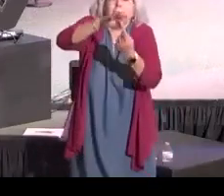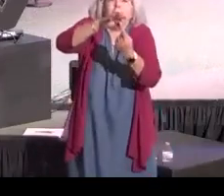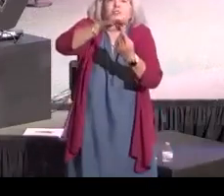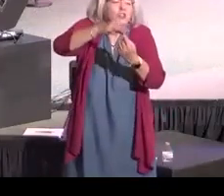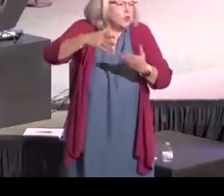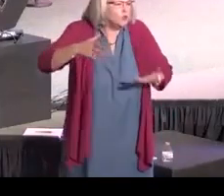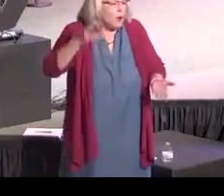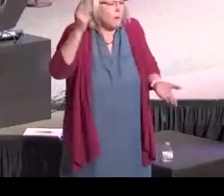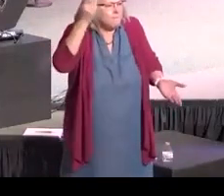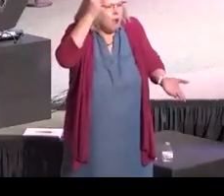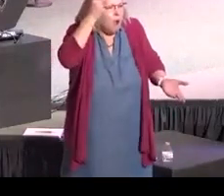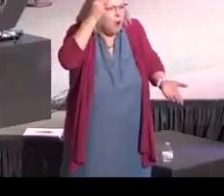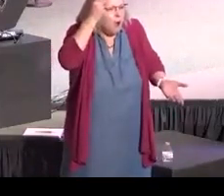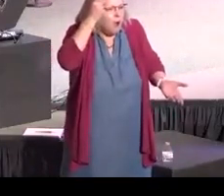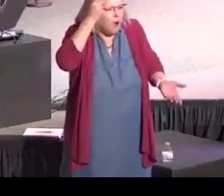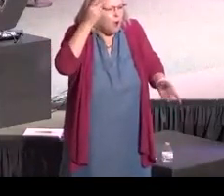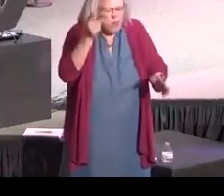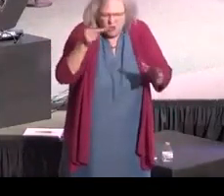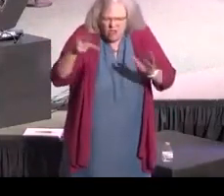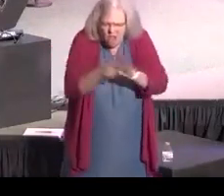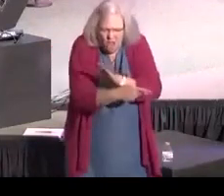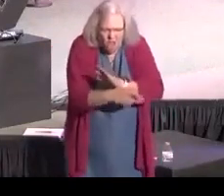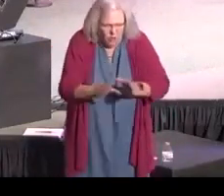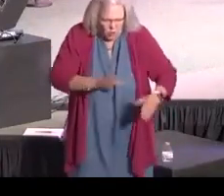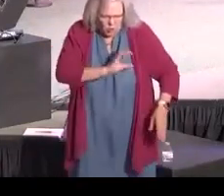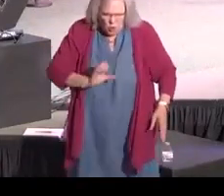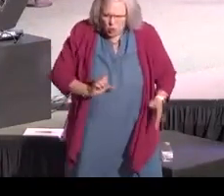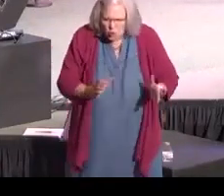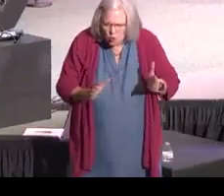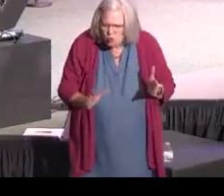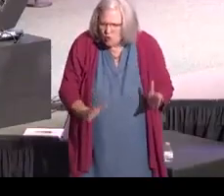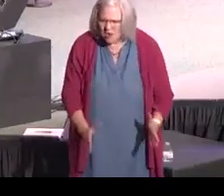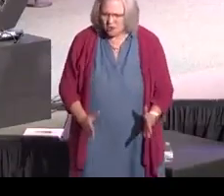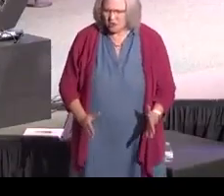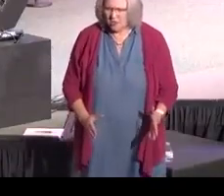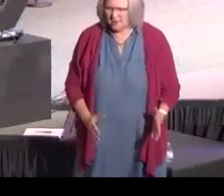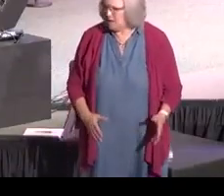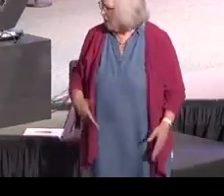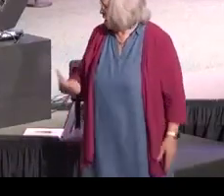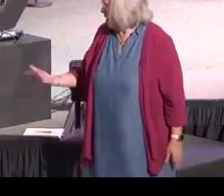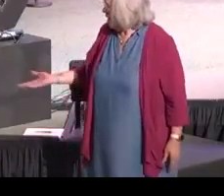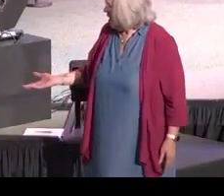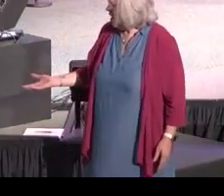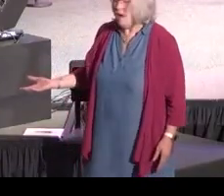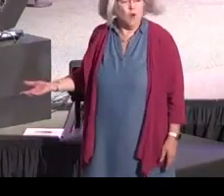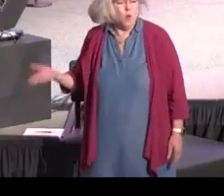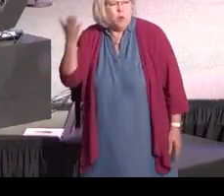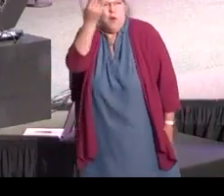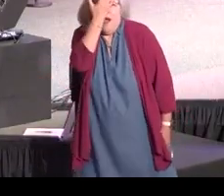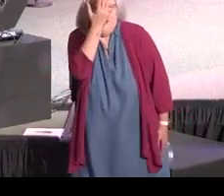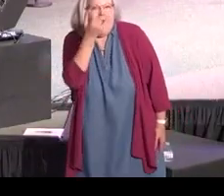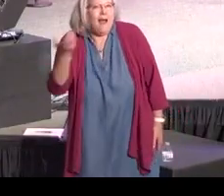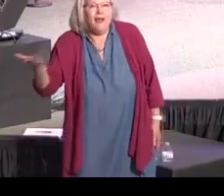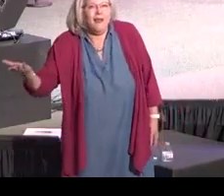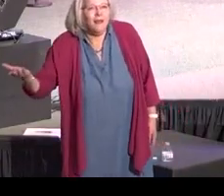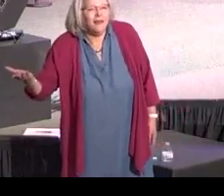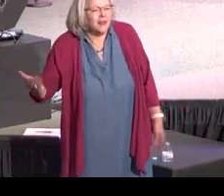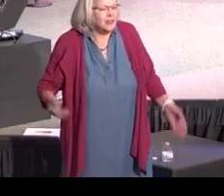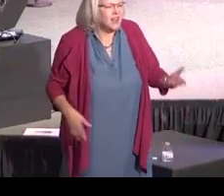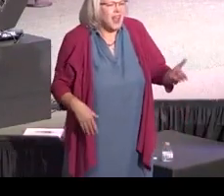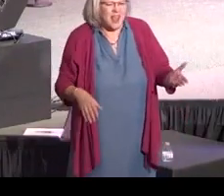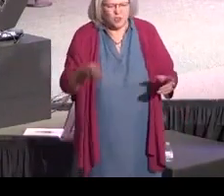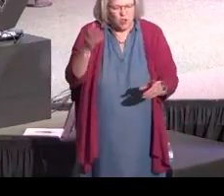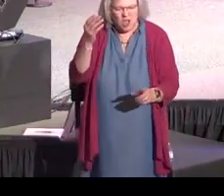would show up here at church before he met Jesus, our security guards probably wouldn't let him in the church. He was a guy